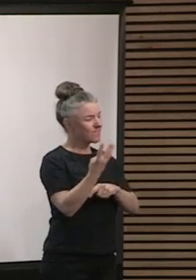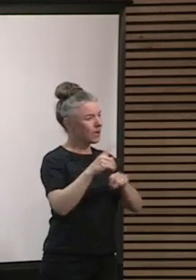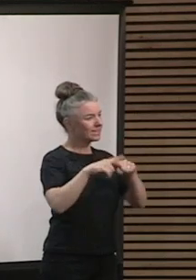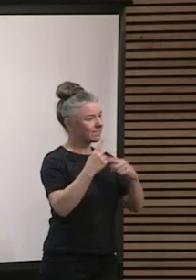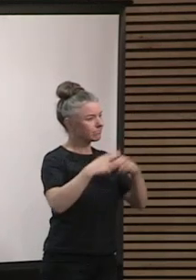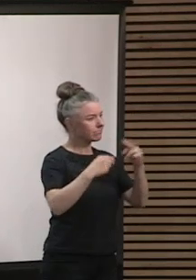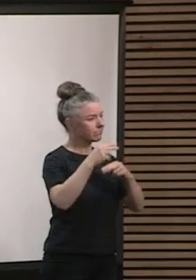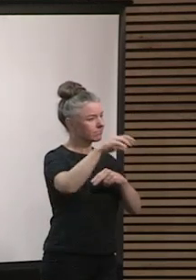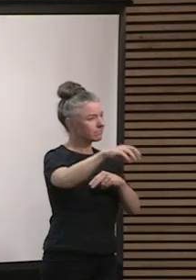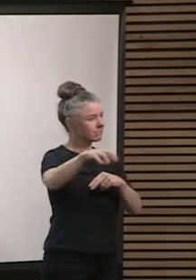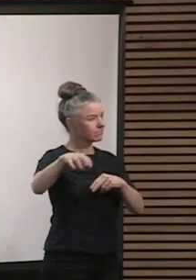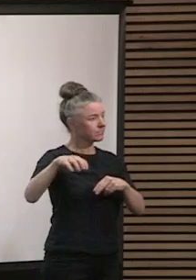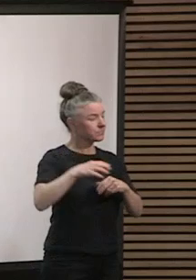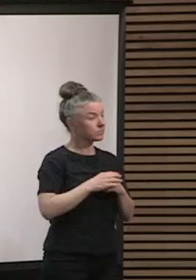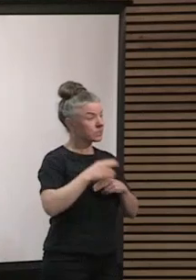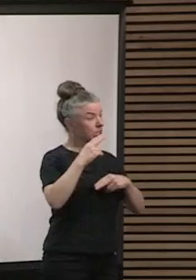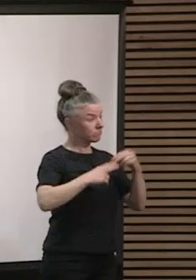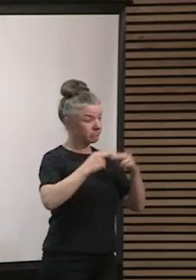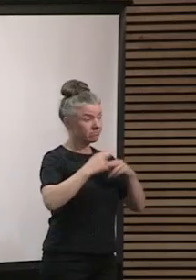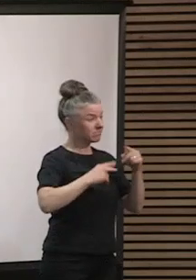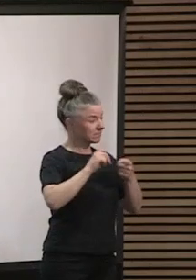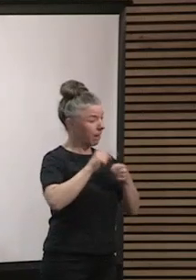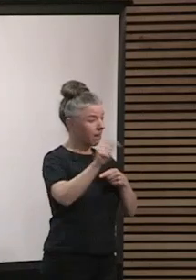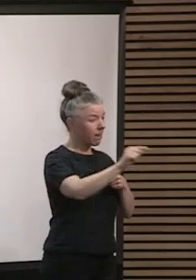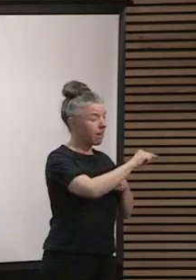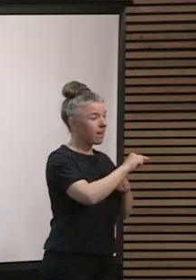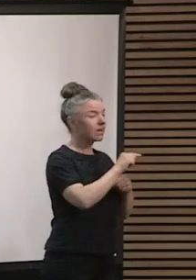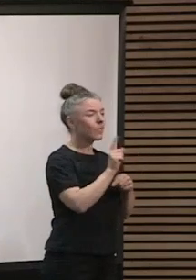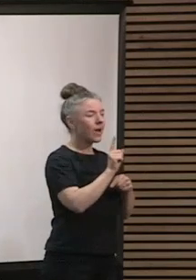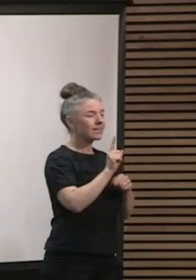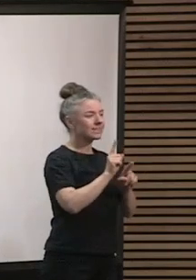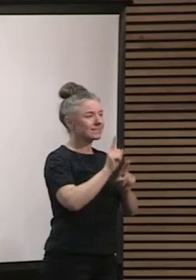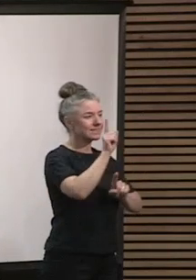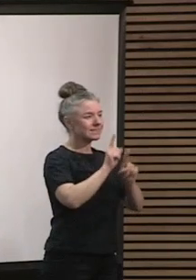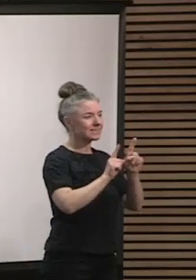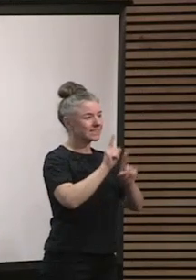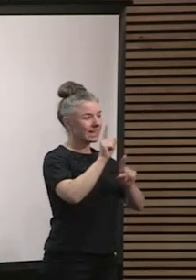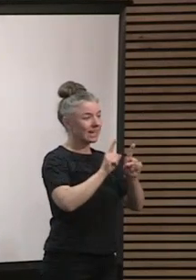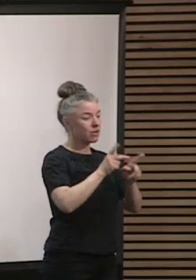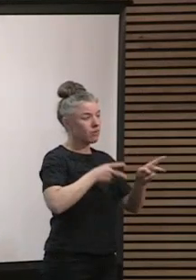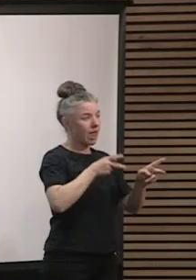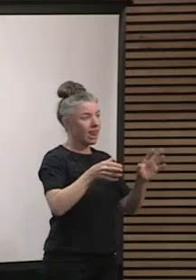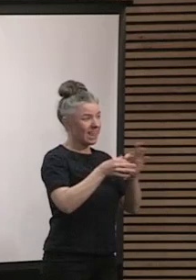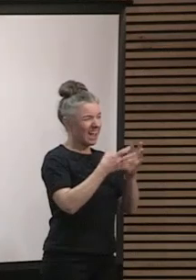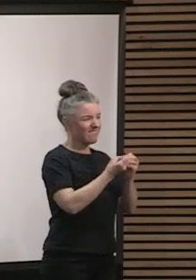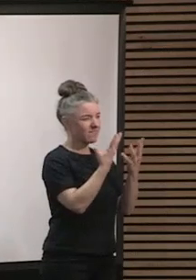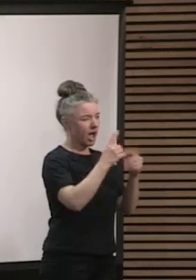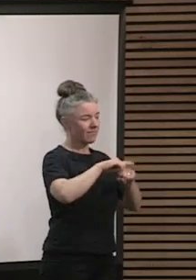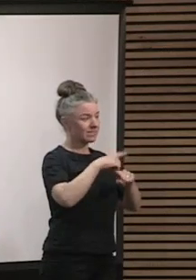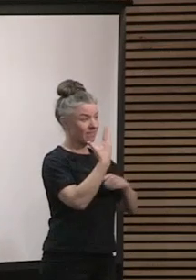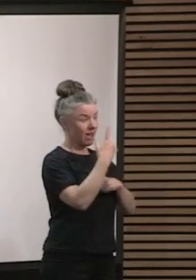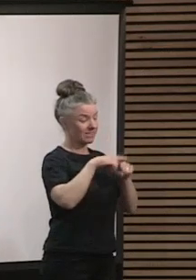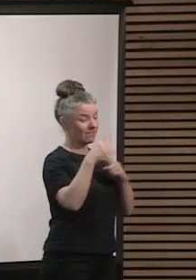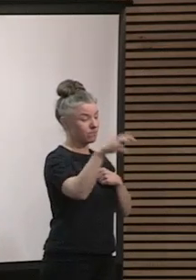three. Construction continues across five sites on our largest infrastructure project, the City Rail Link, with about